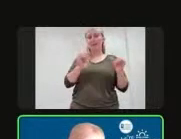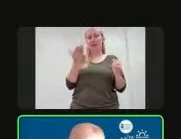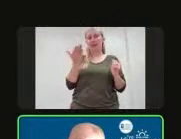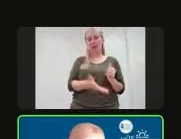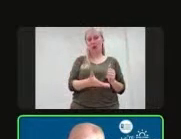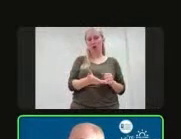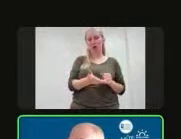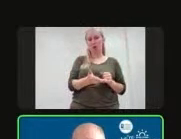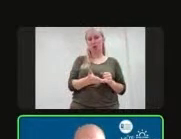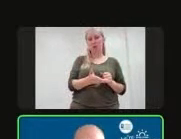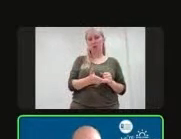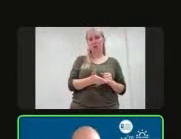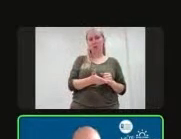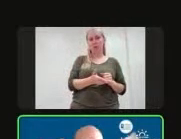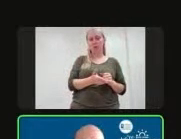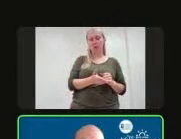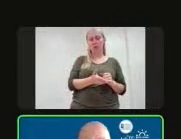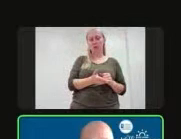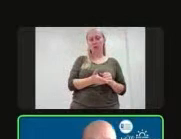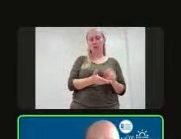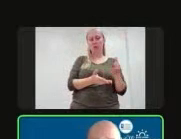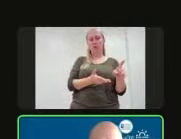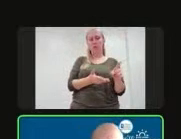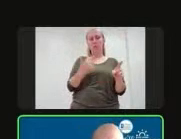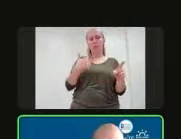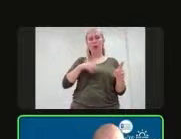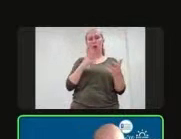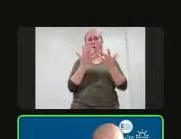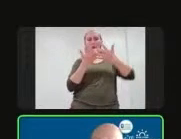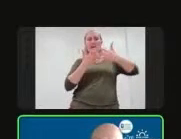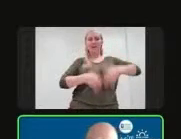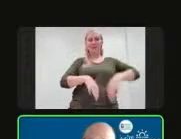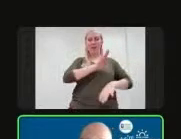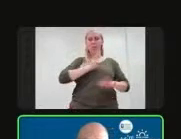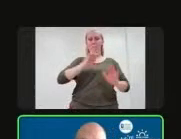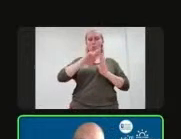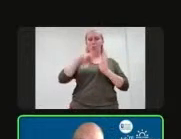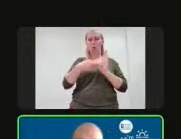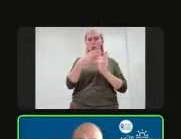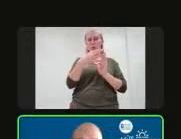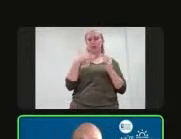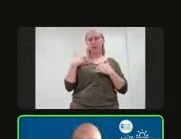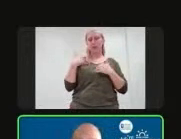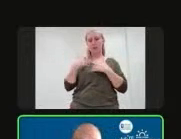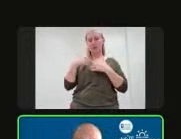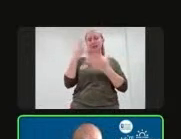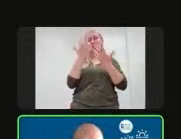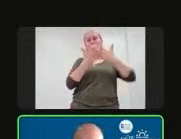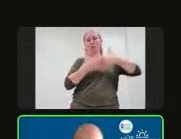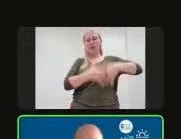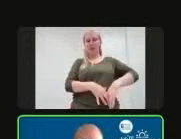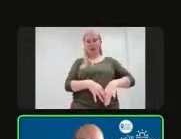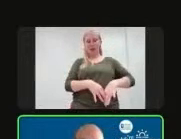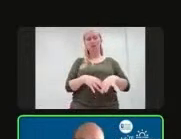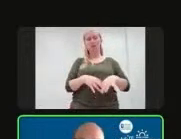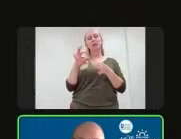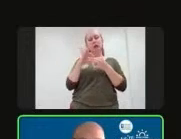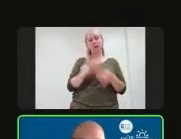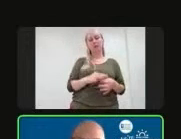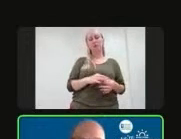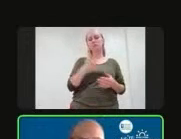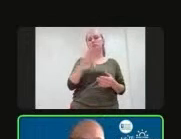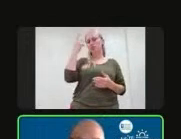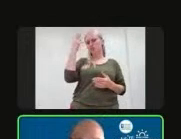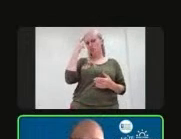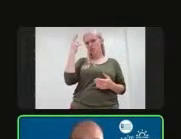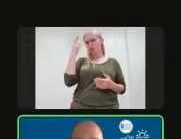here. We are weaving roles and responsibilities into this. It's one of the reasons why,